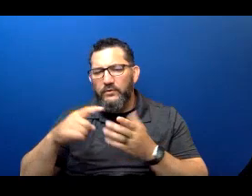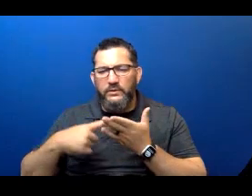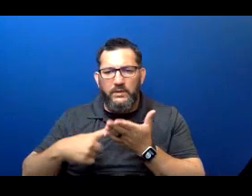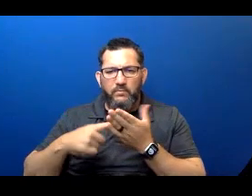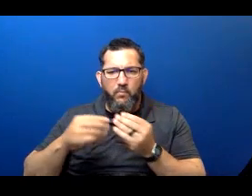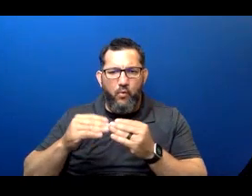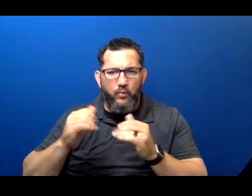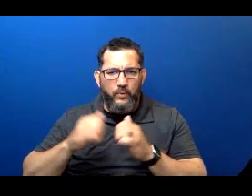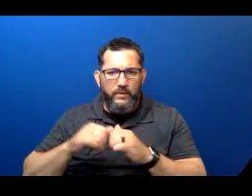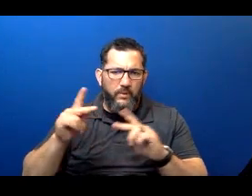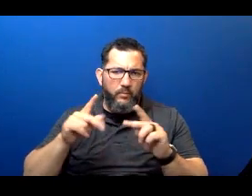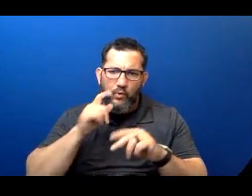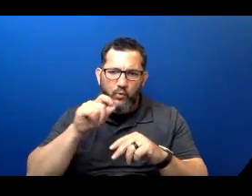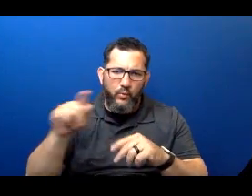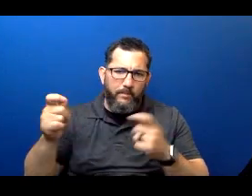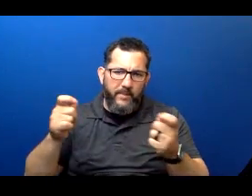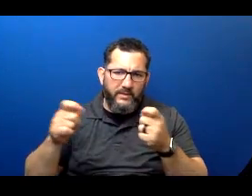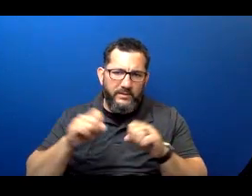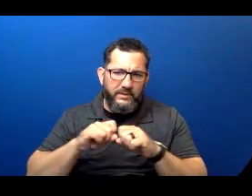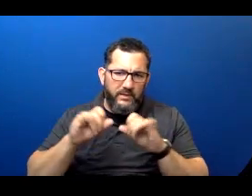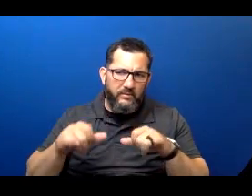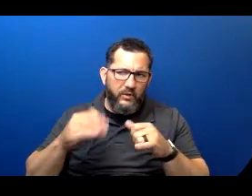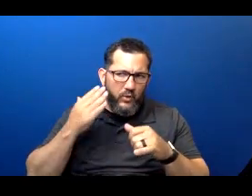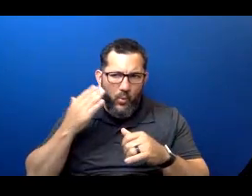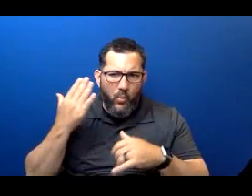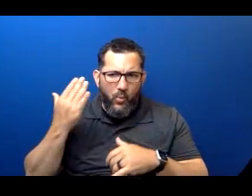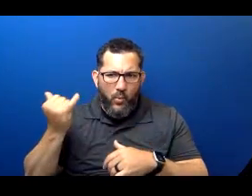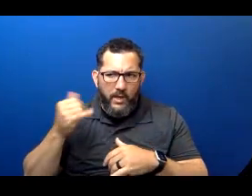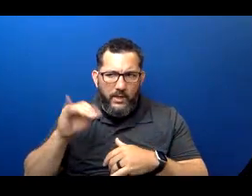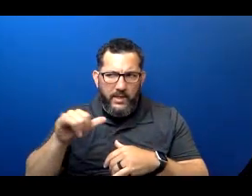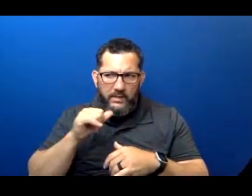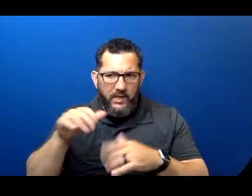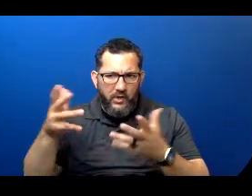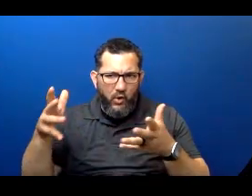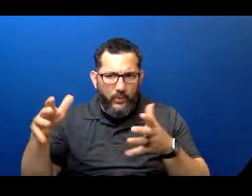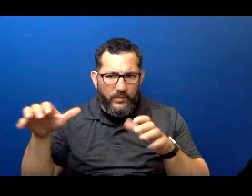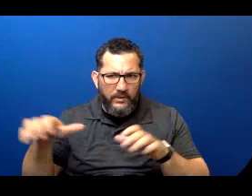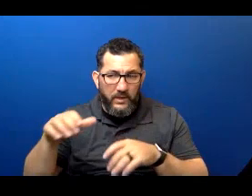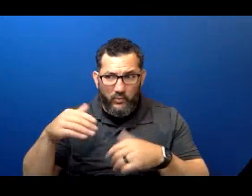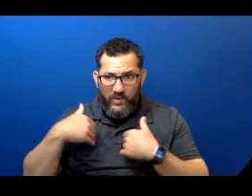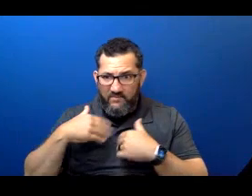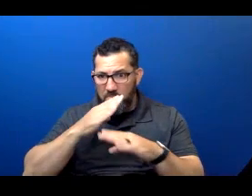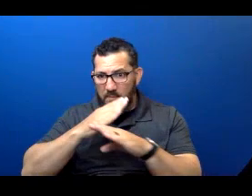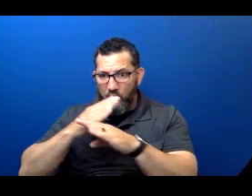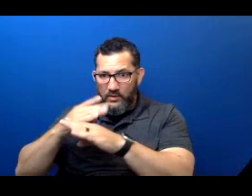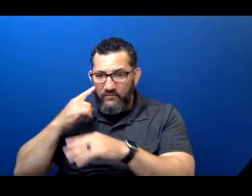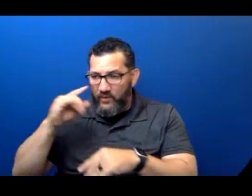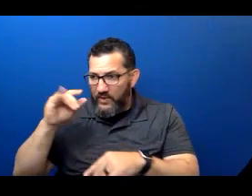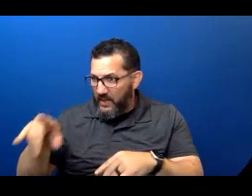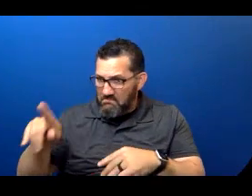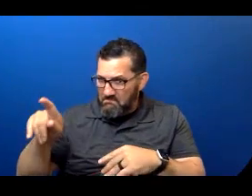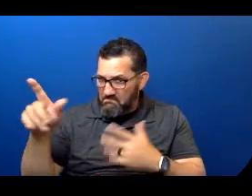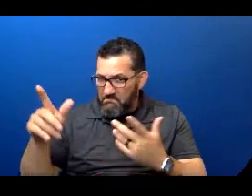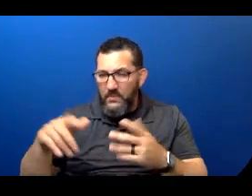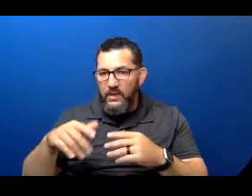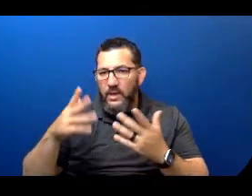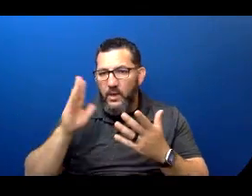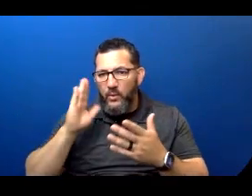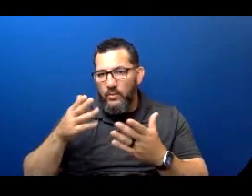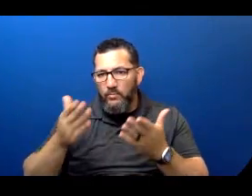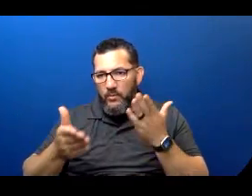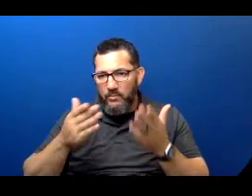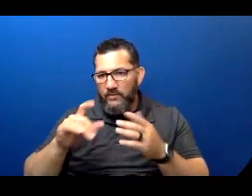the people who manage the system to know like why that hasn't been done, if there are any barriers to that. So I will probably have